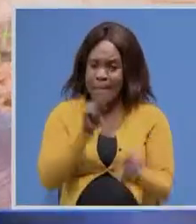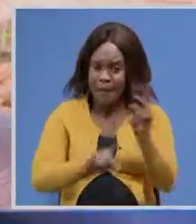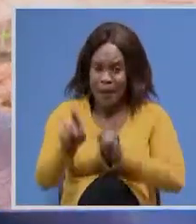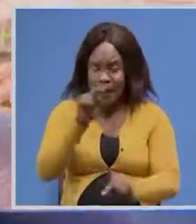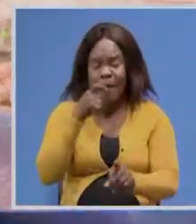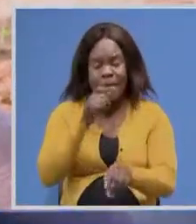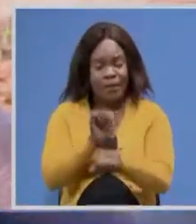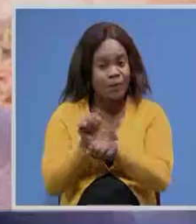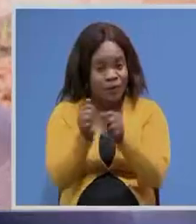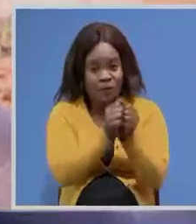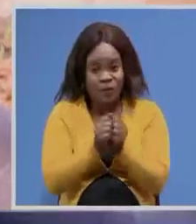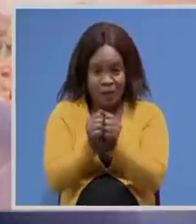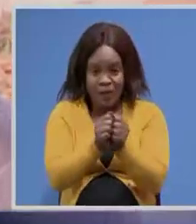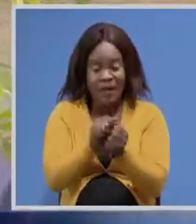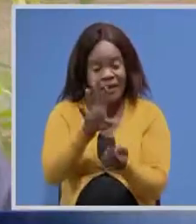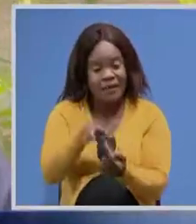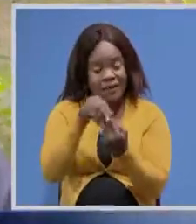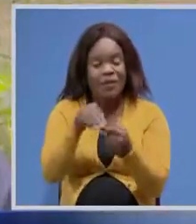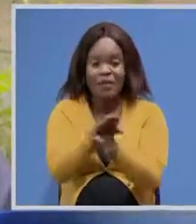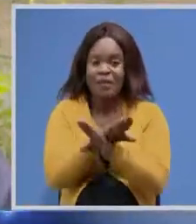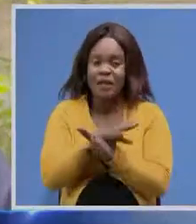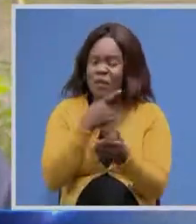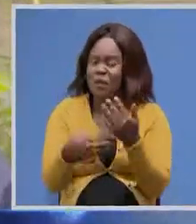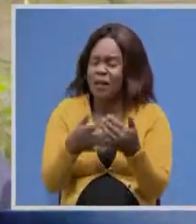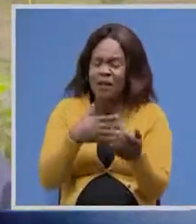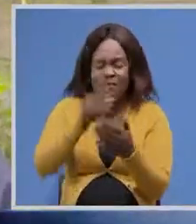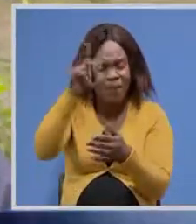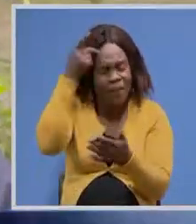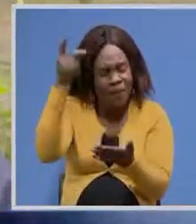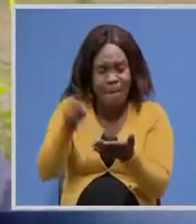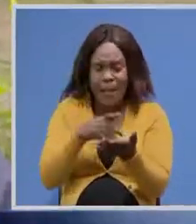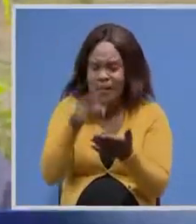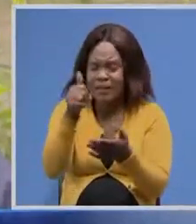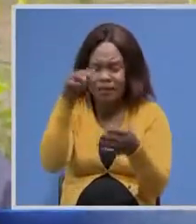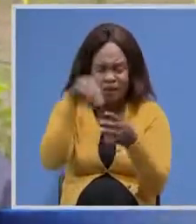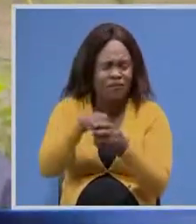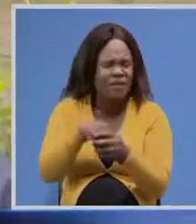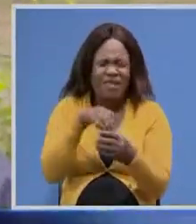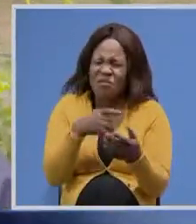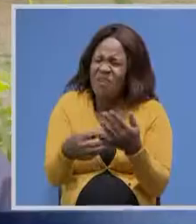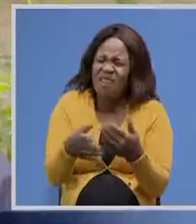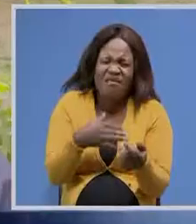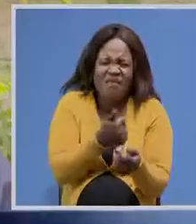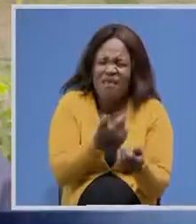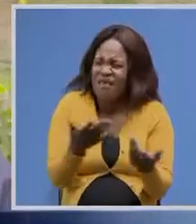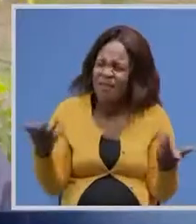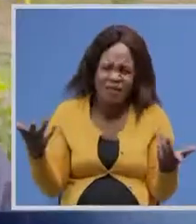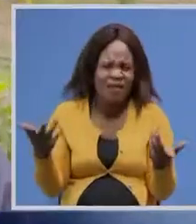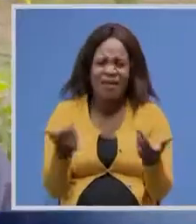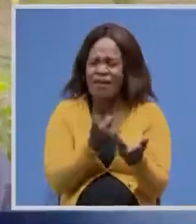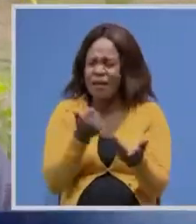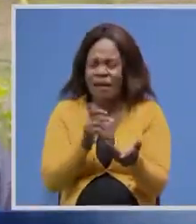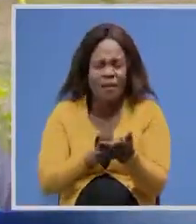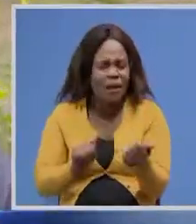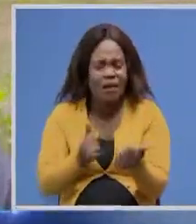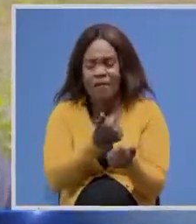especially particularly in Zambia, it's this time, regardless of political party, regardless of anything, regardless of any belief, any